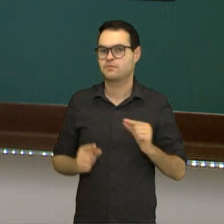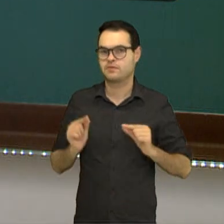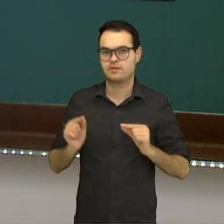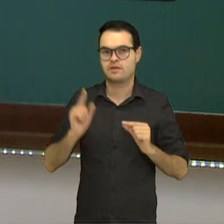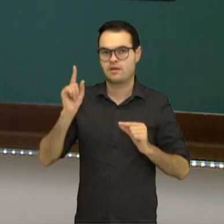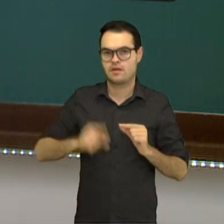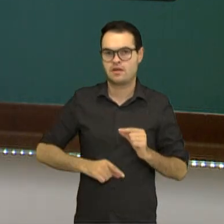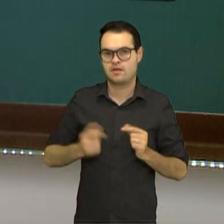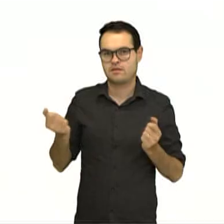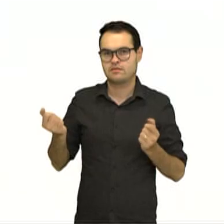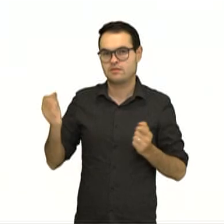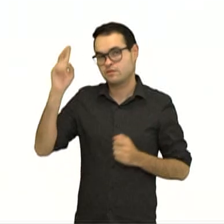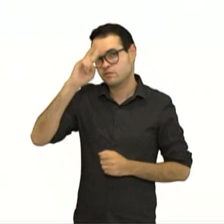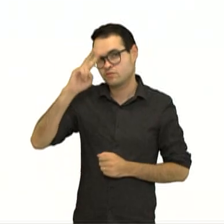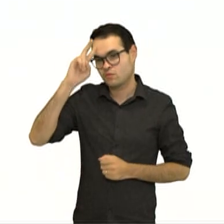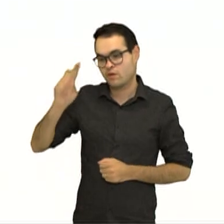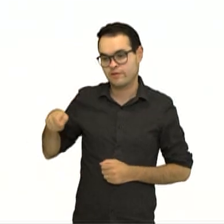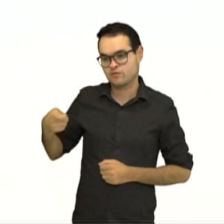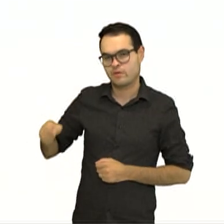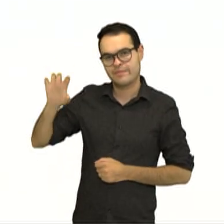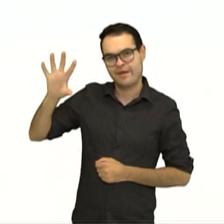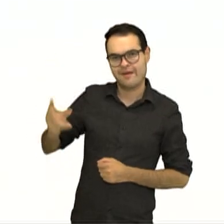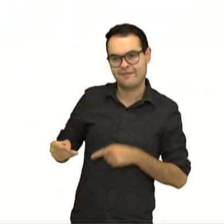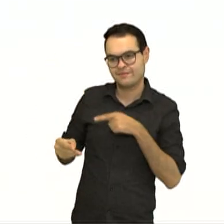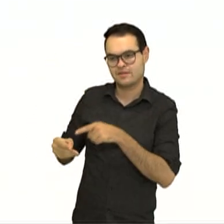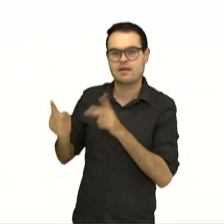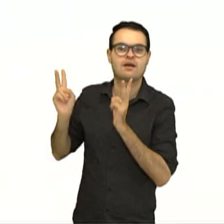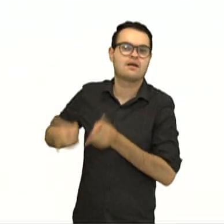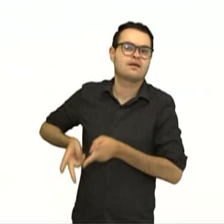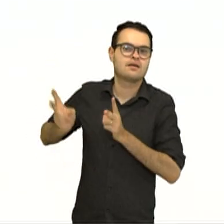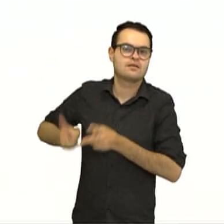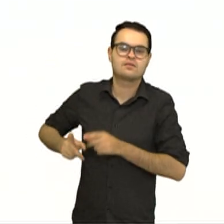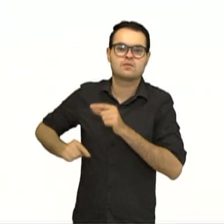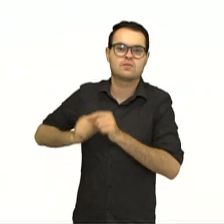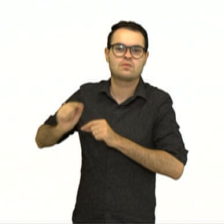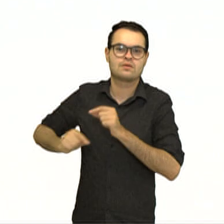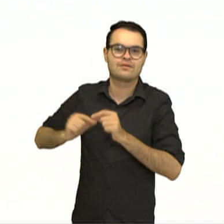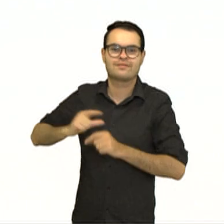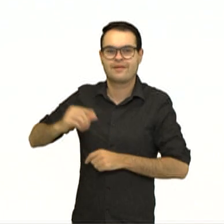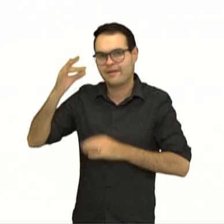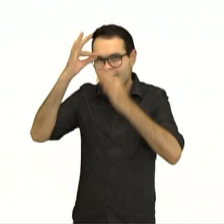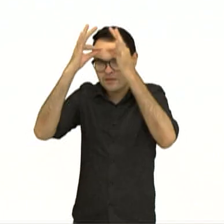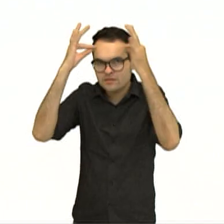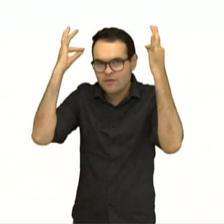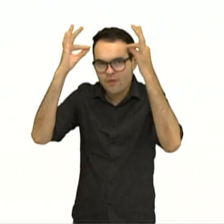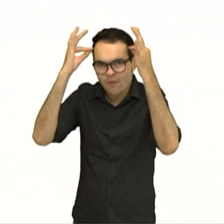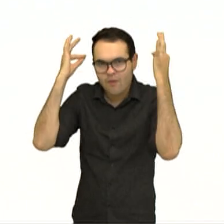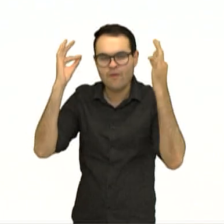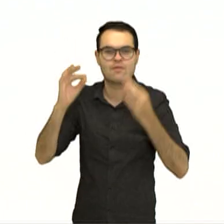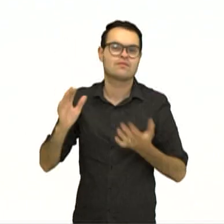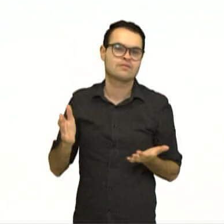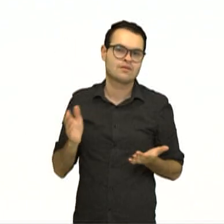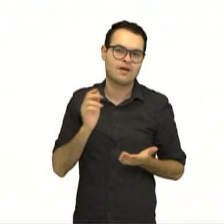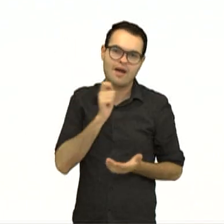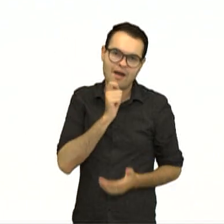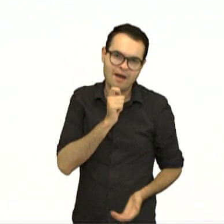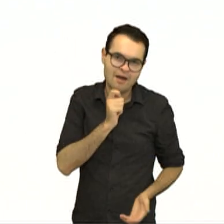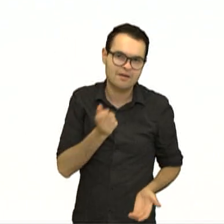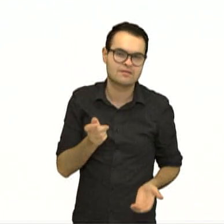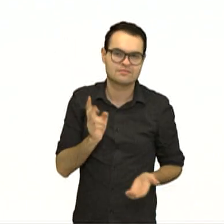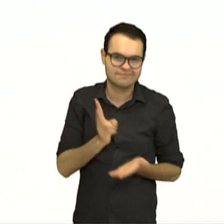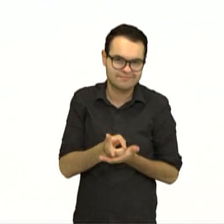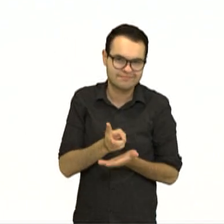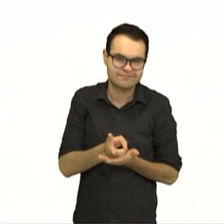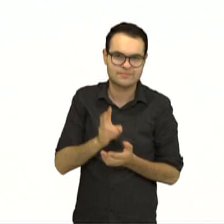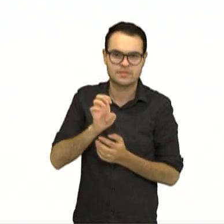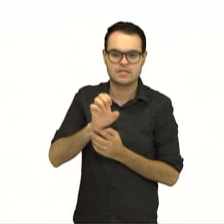das histórias sobre a África ainda estão muitos estereótipos, né? Então ela está dando a